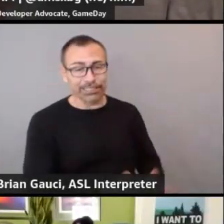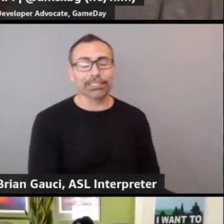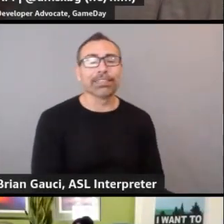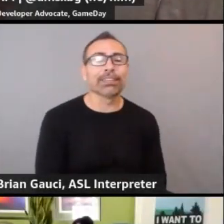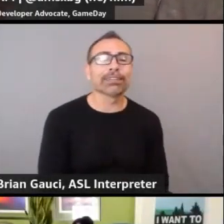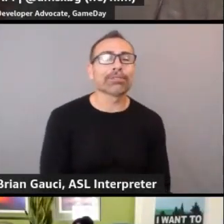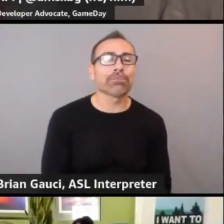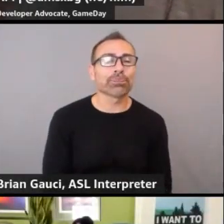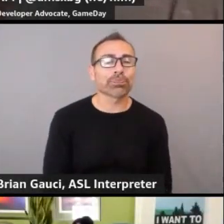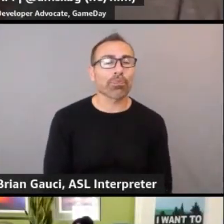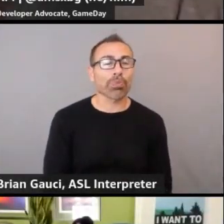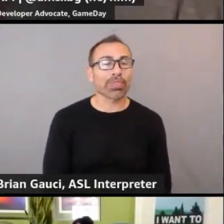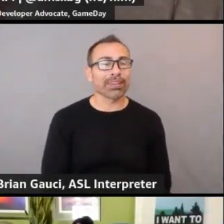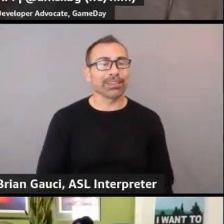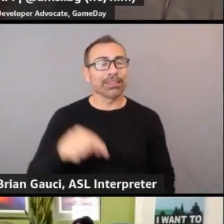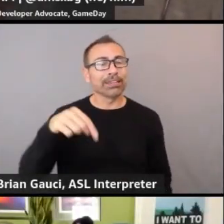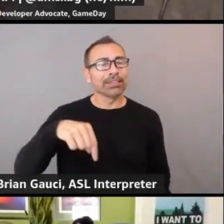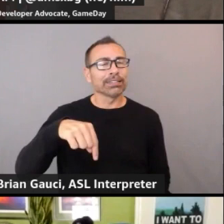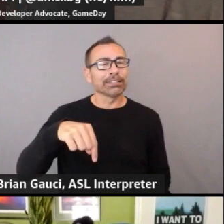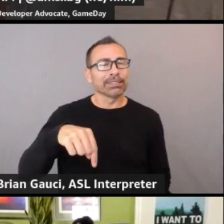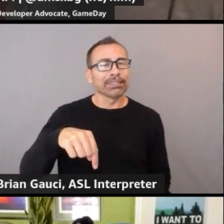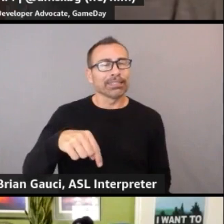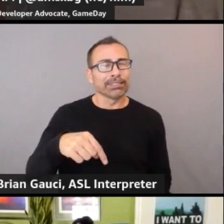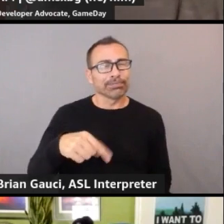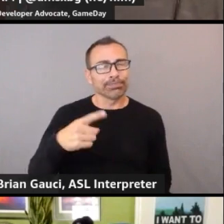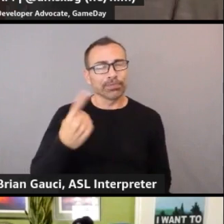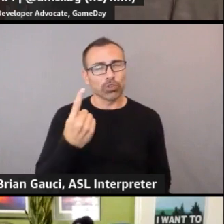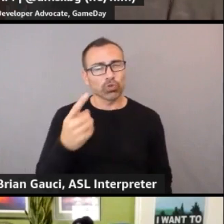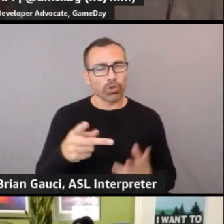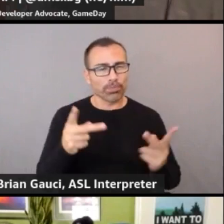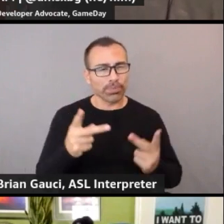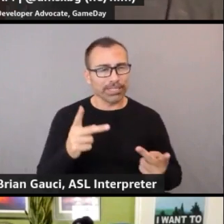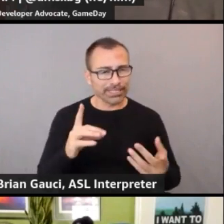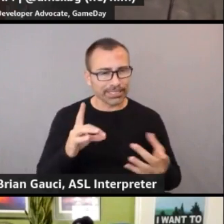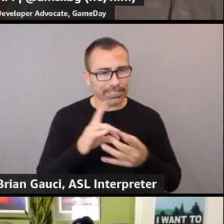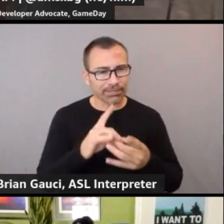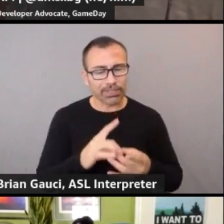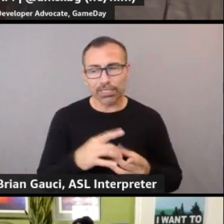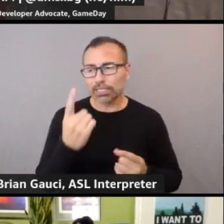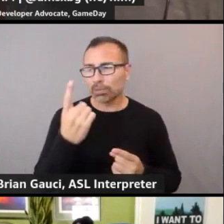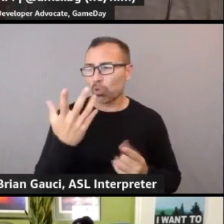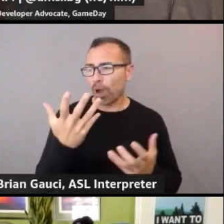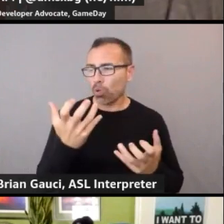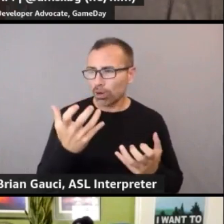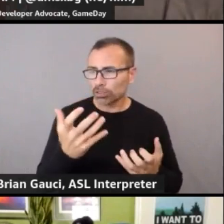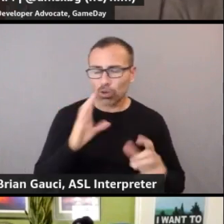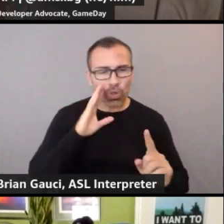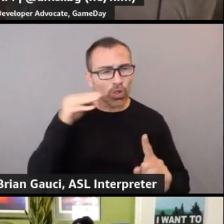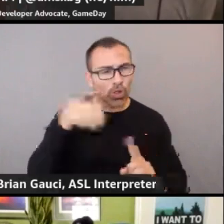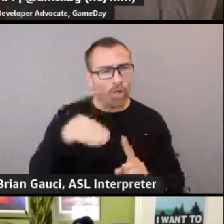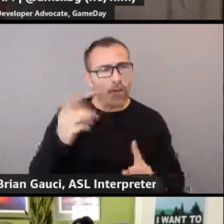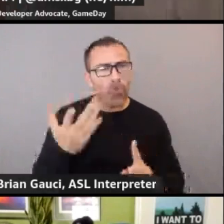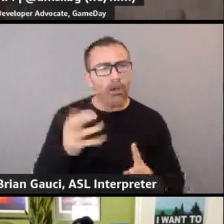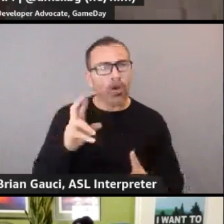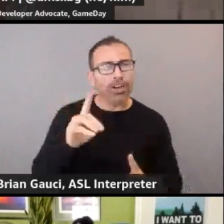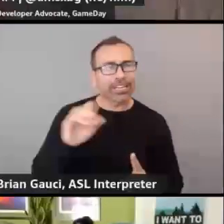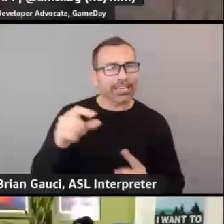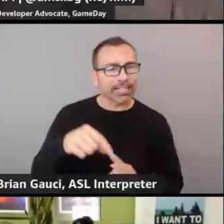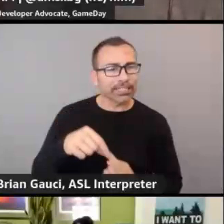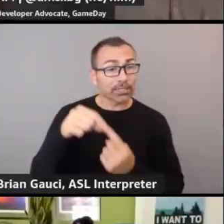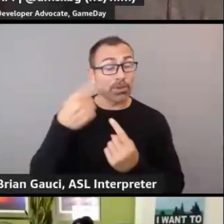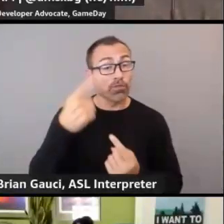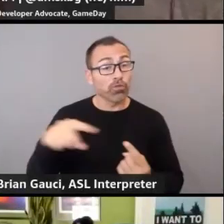for here, here's one place. This connectivity is one thing where I do want to talk about RDS Custom a little bit. Okay. So for your virtual private